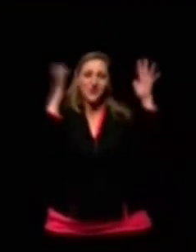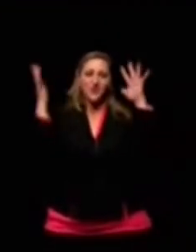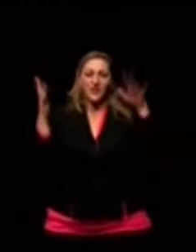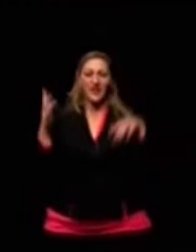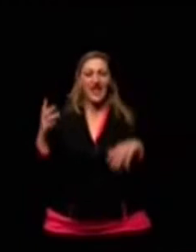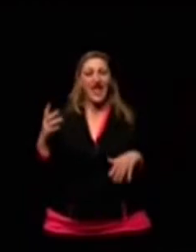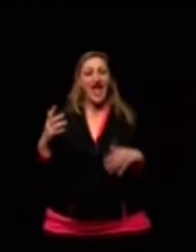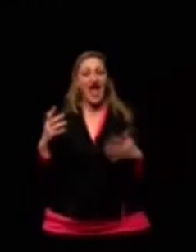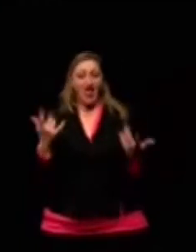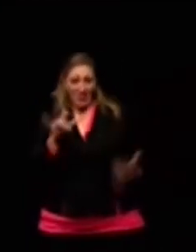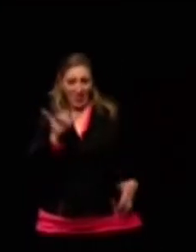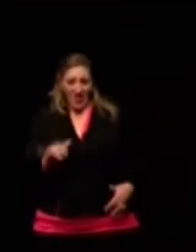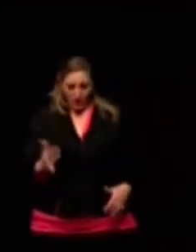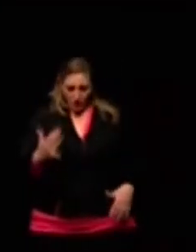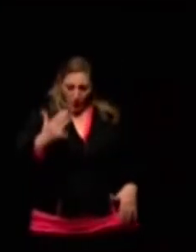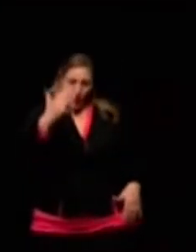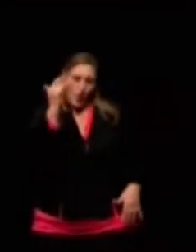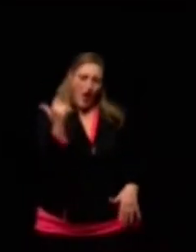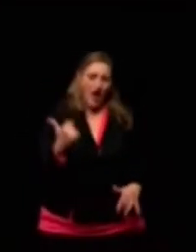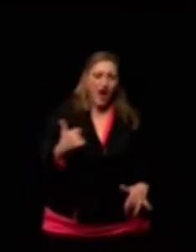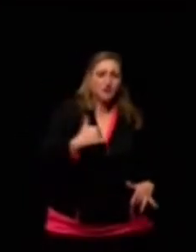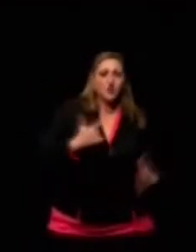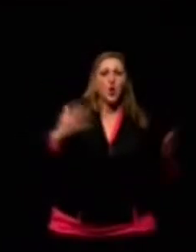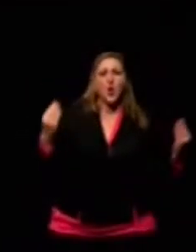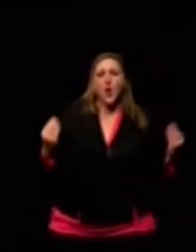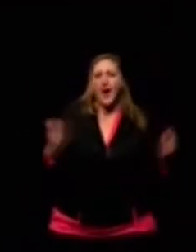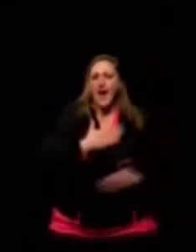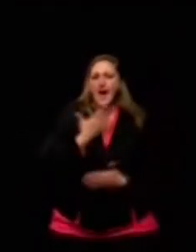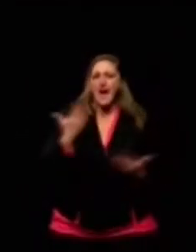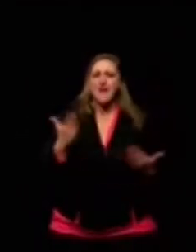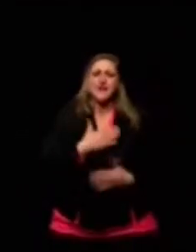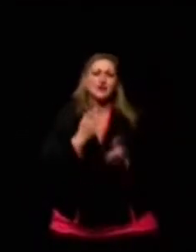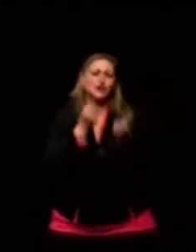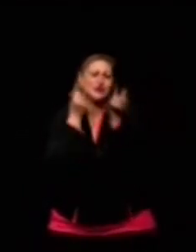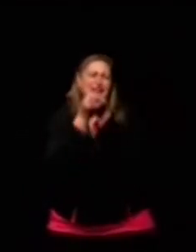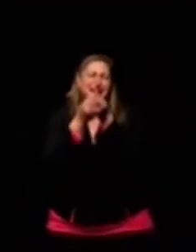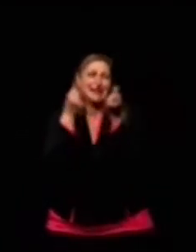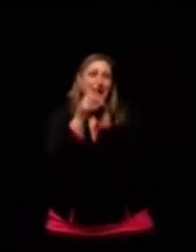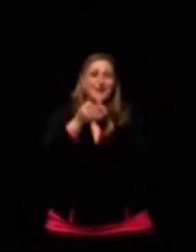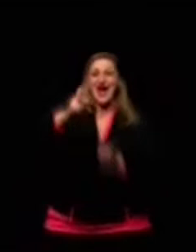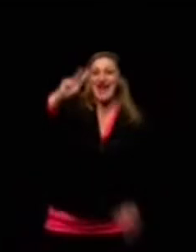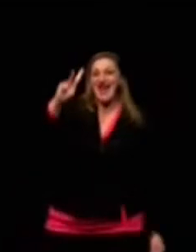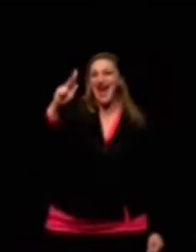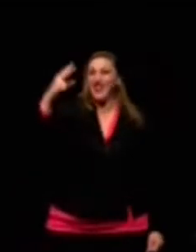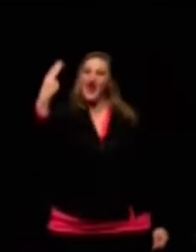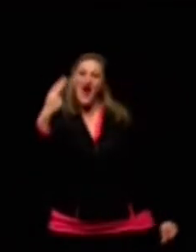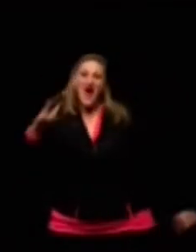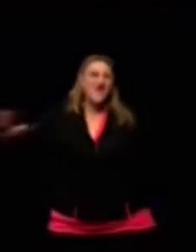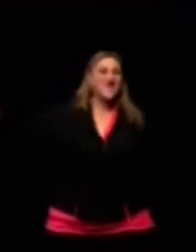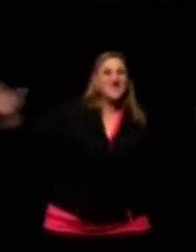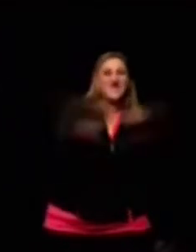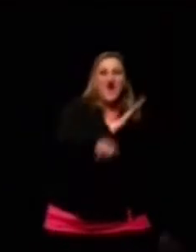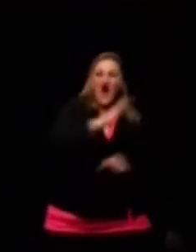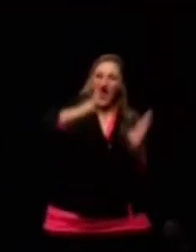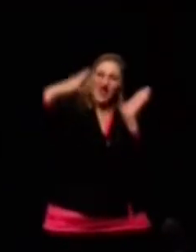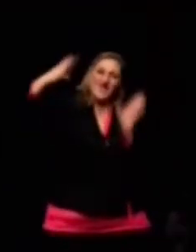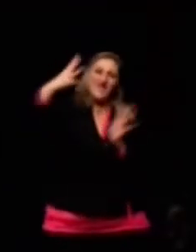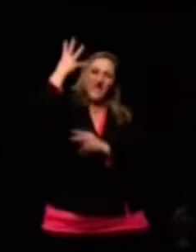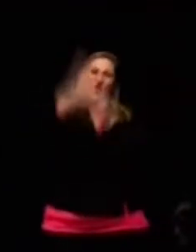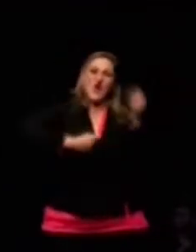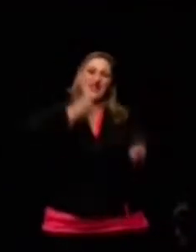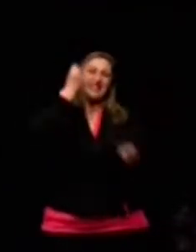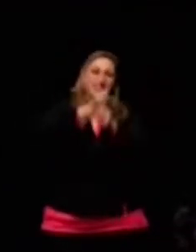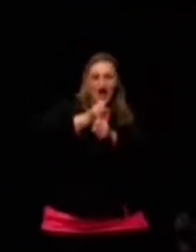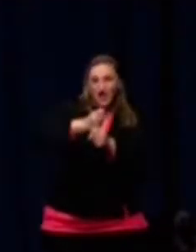And that is why I am so happy to support Kathy Hochul for a full term as governor of